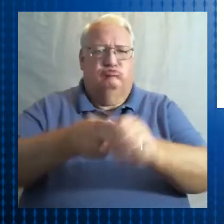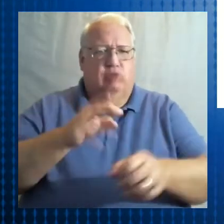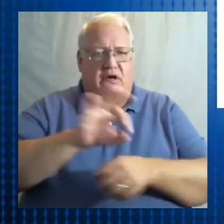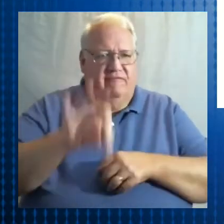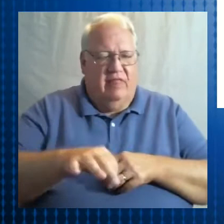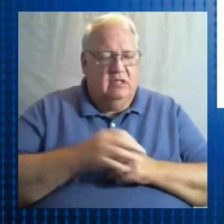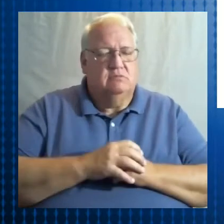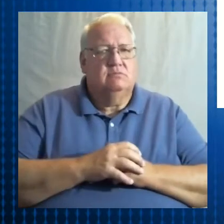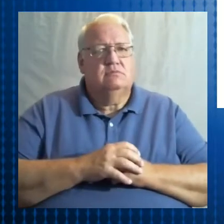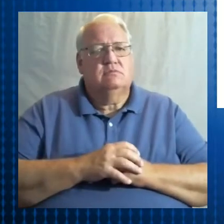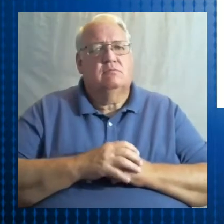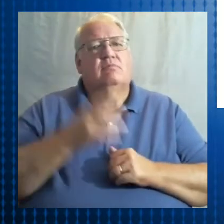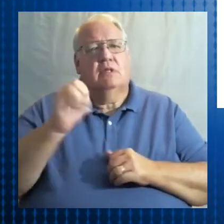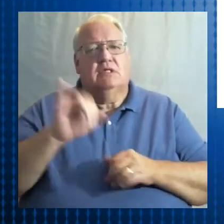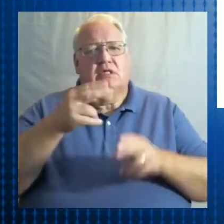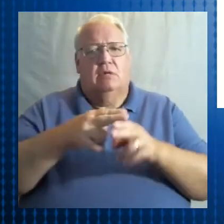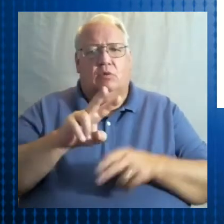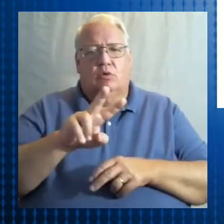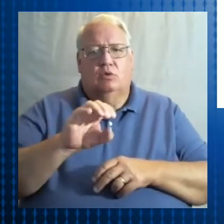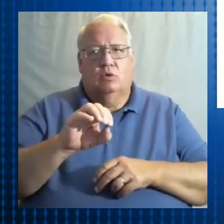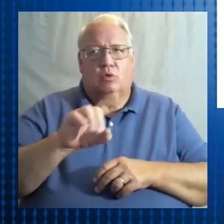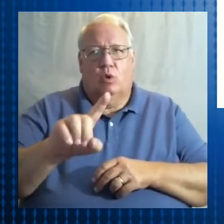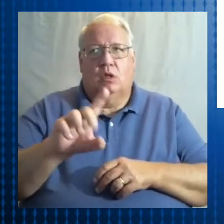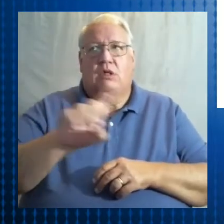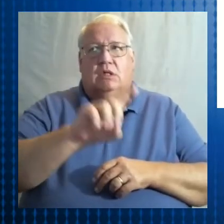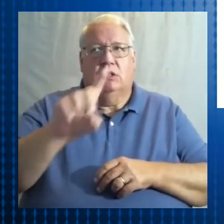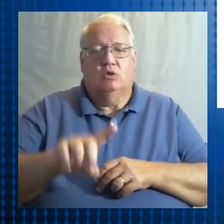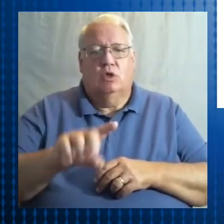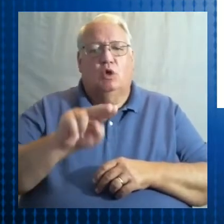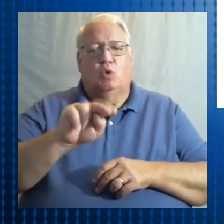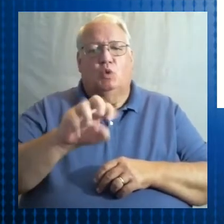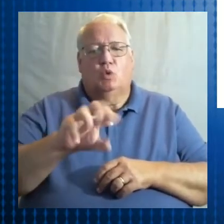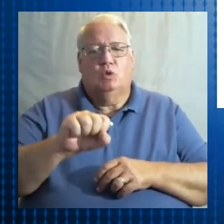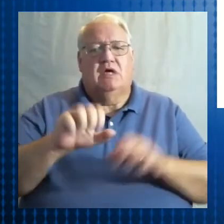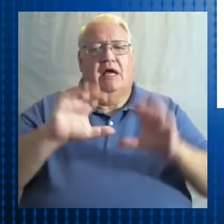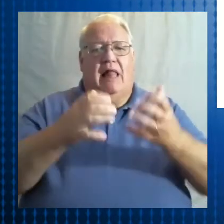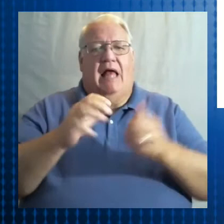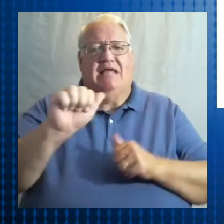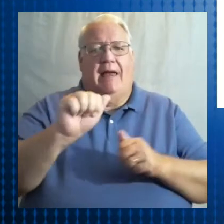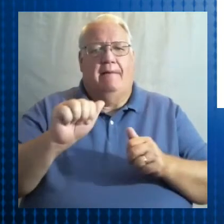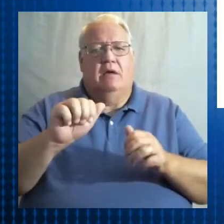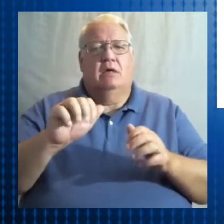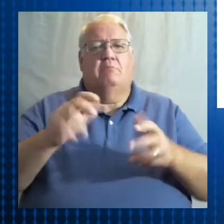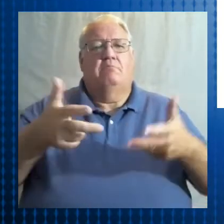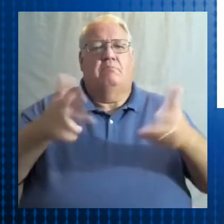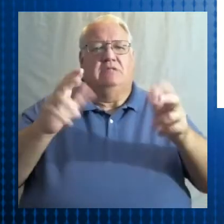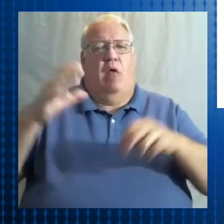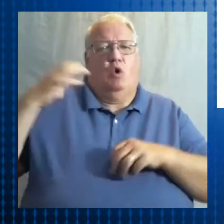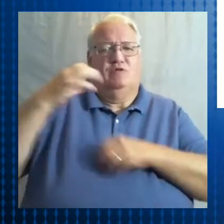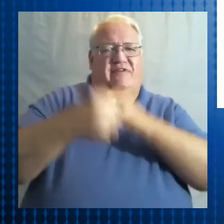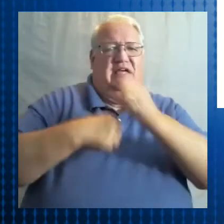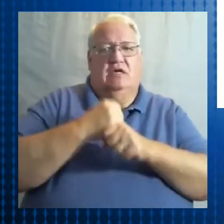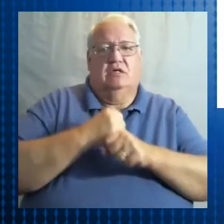Among other honors, he was named the 2001 Detroit News Class A Basketball Coach of the Year. His